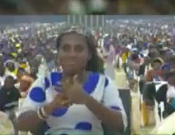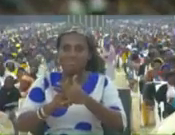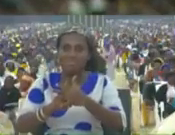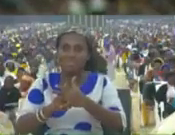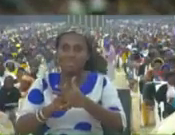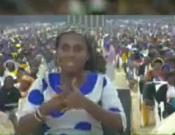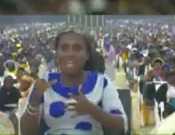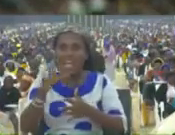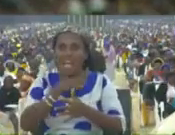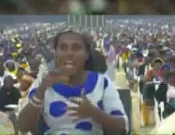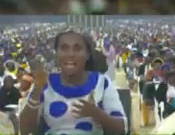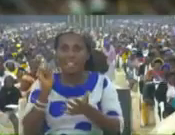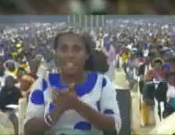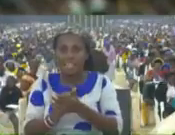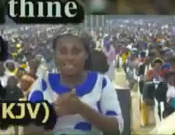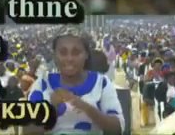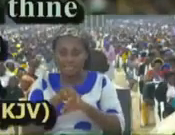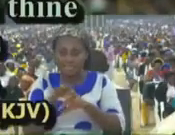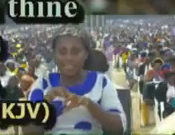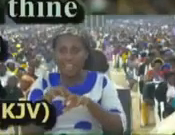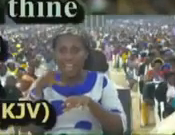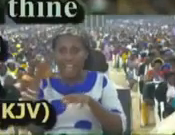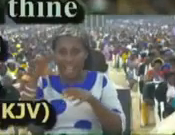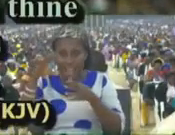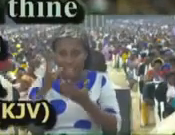and the withered hand was restored as whole.